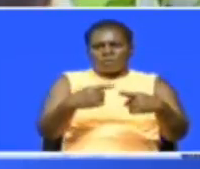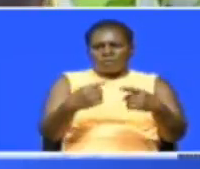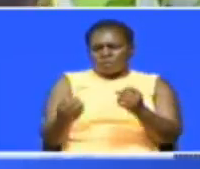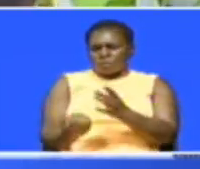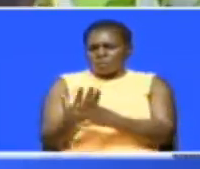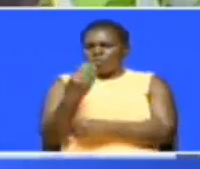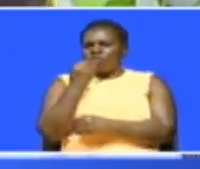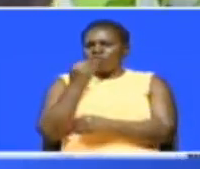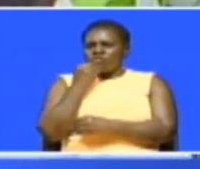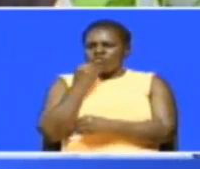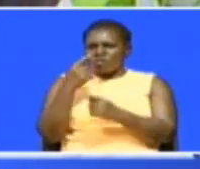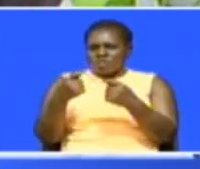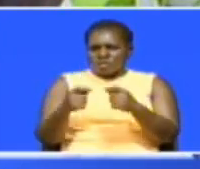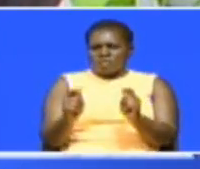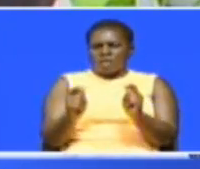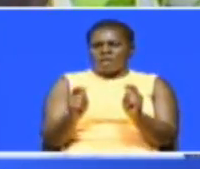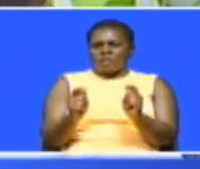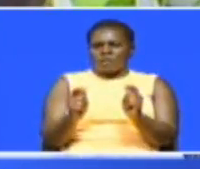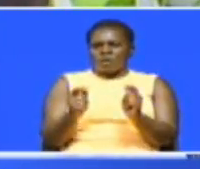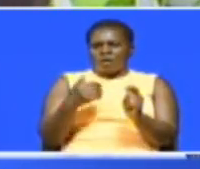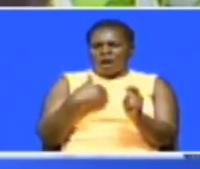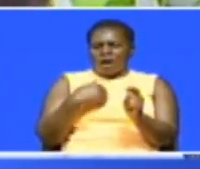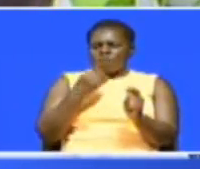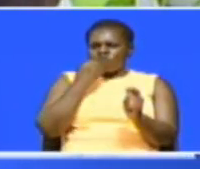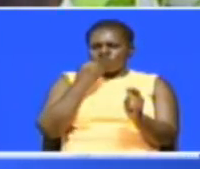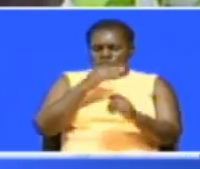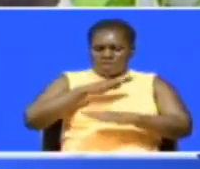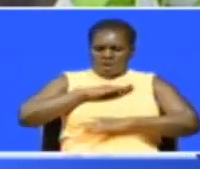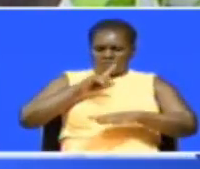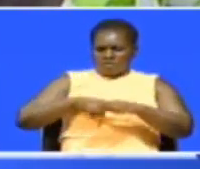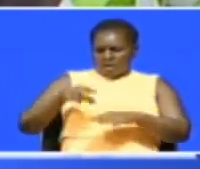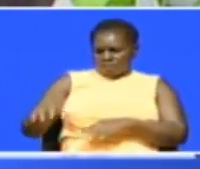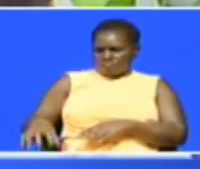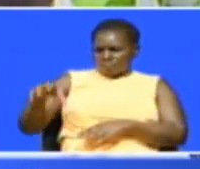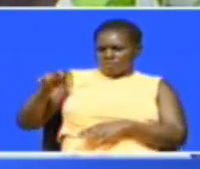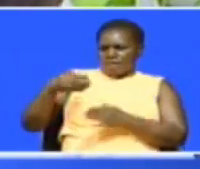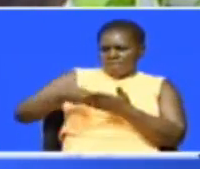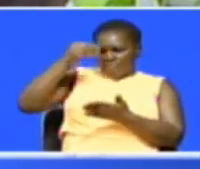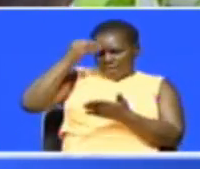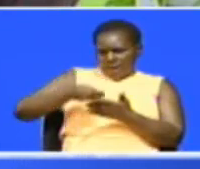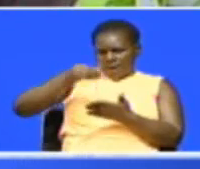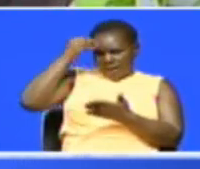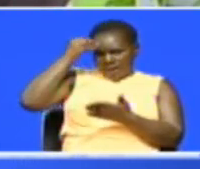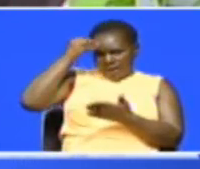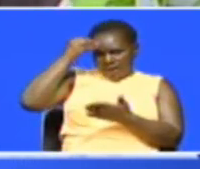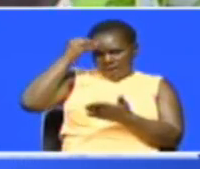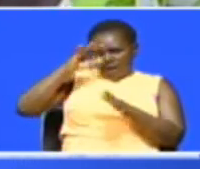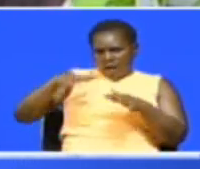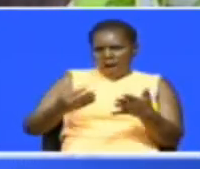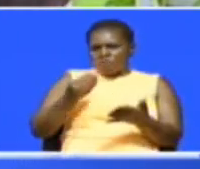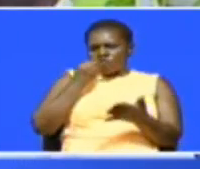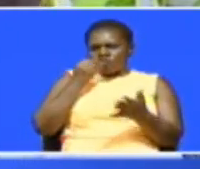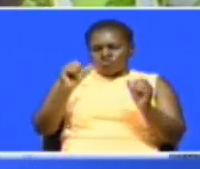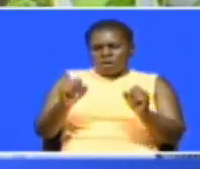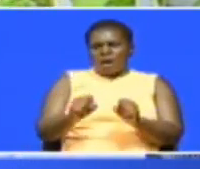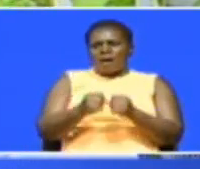And this is an effort to become food secure when as they grow up, just getting them to learn how food production takes